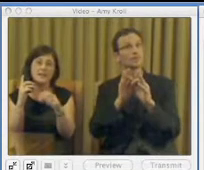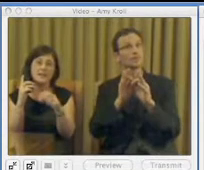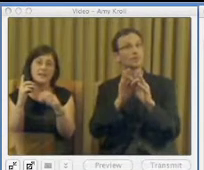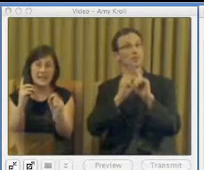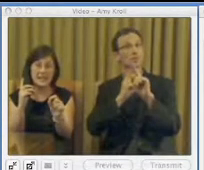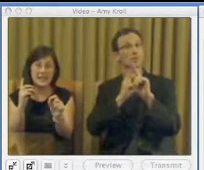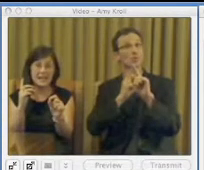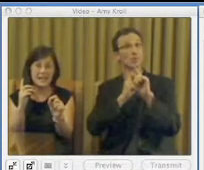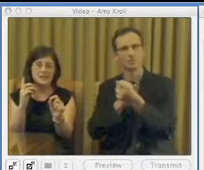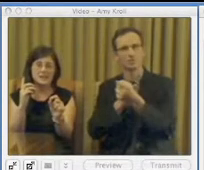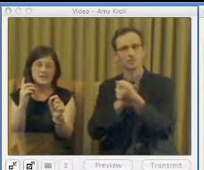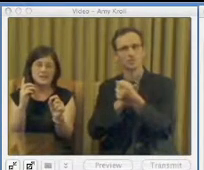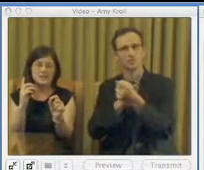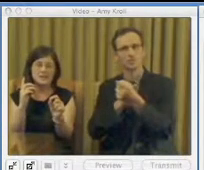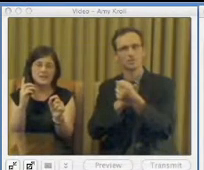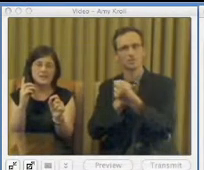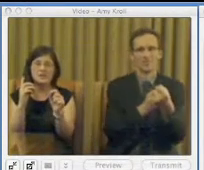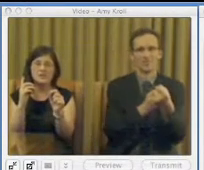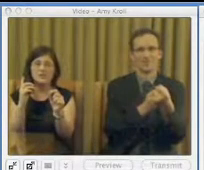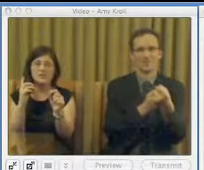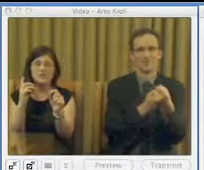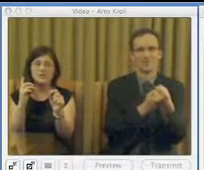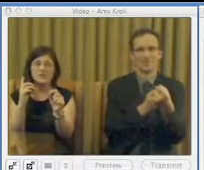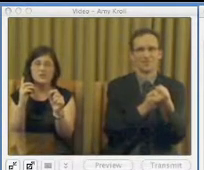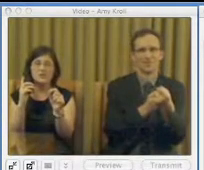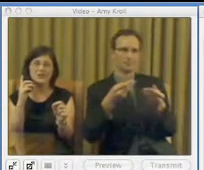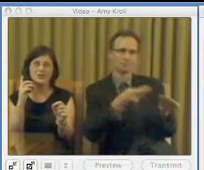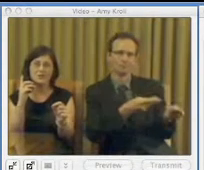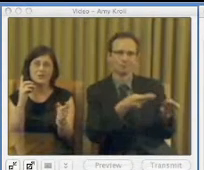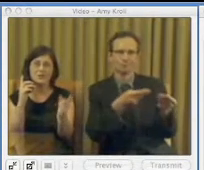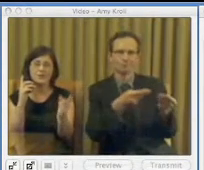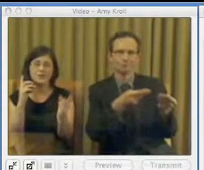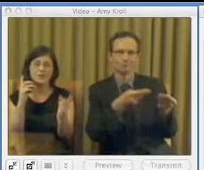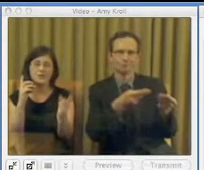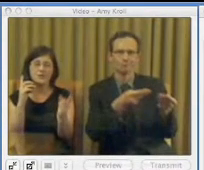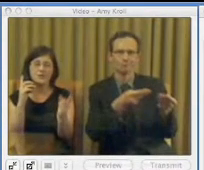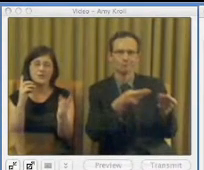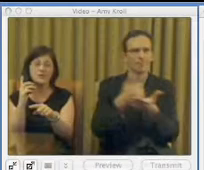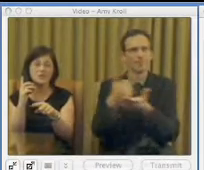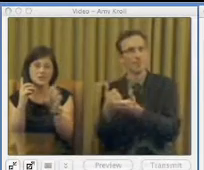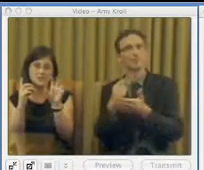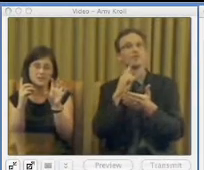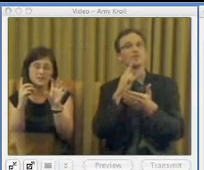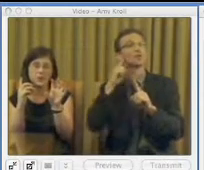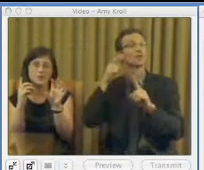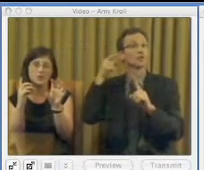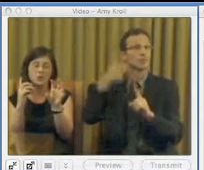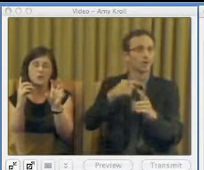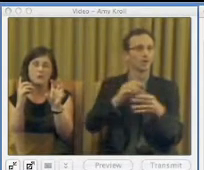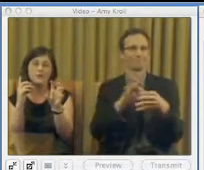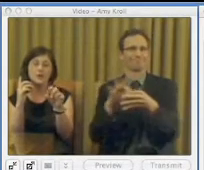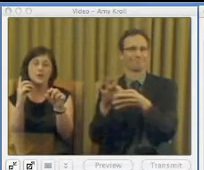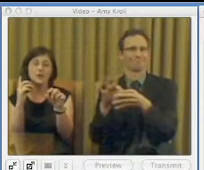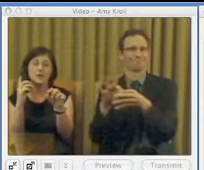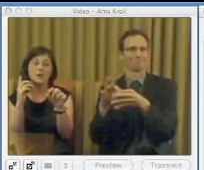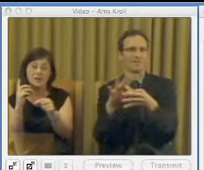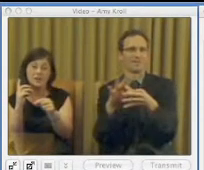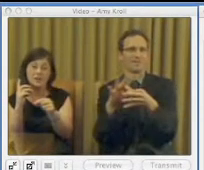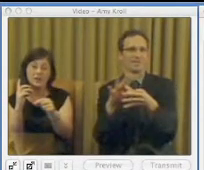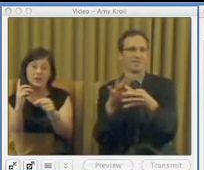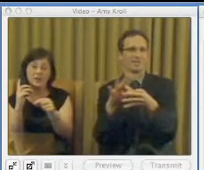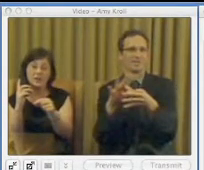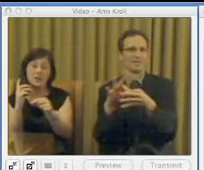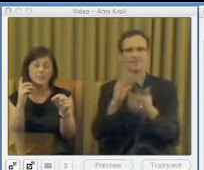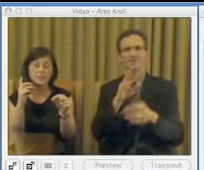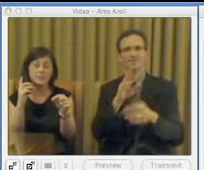support. And I think the key is team interpreting is about coordination. So if you think about Vardensher's notion